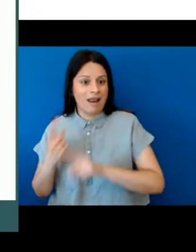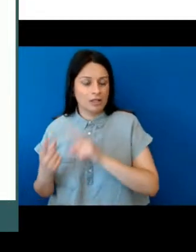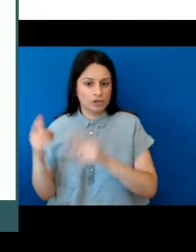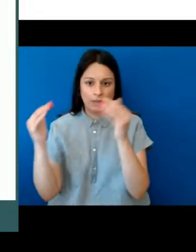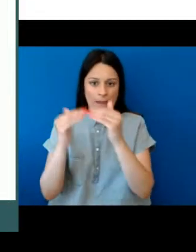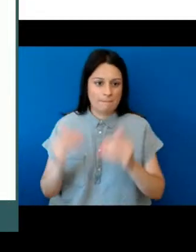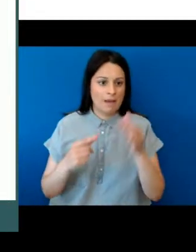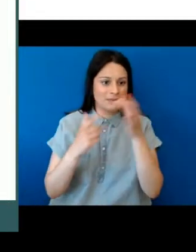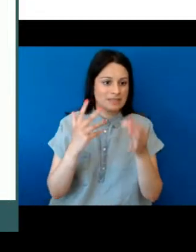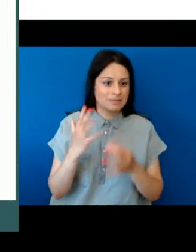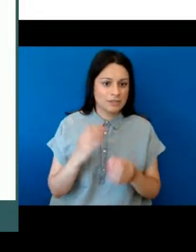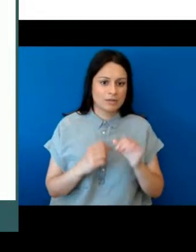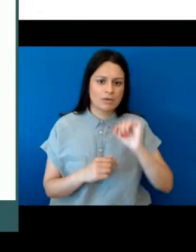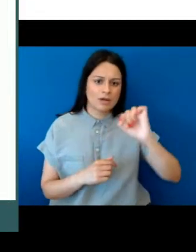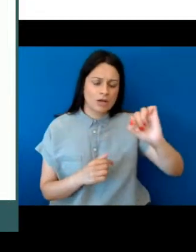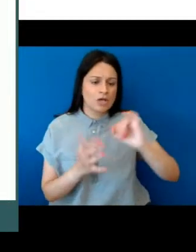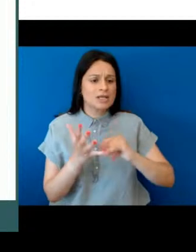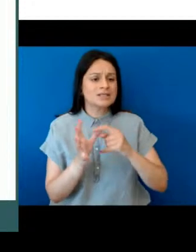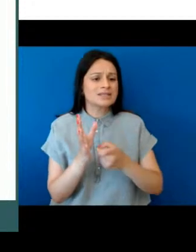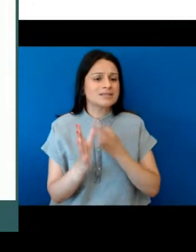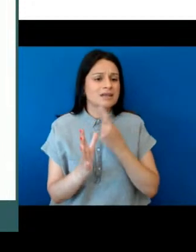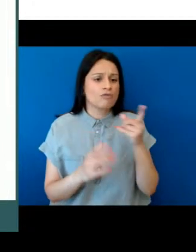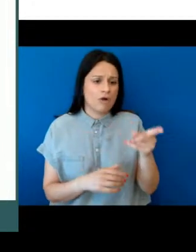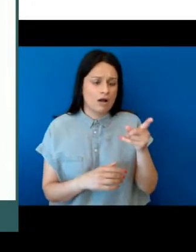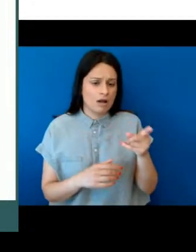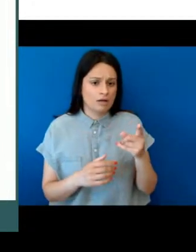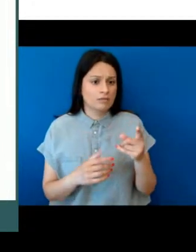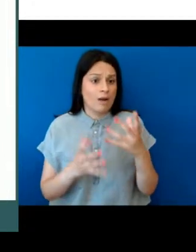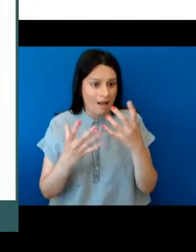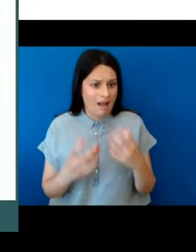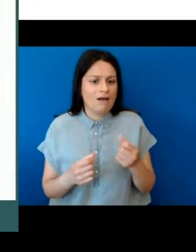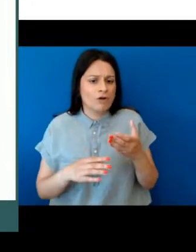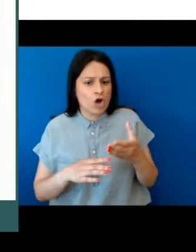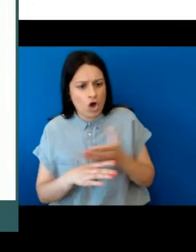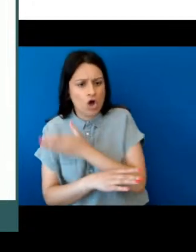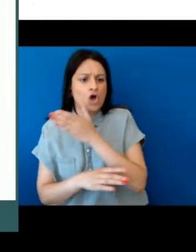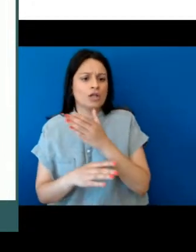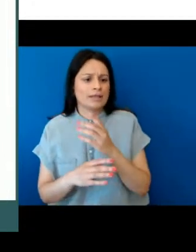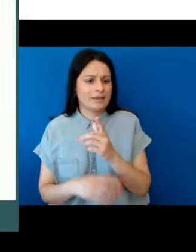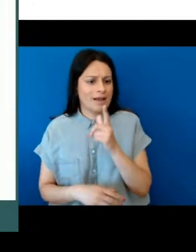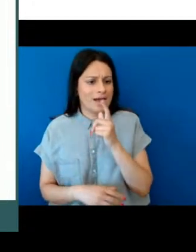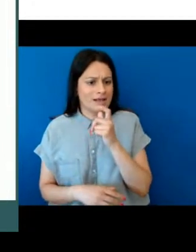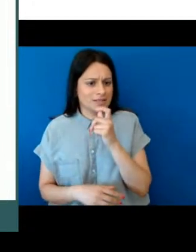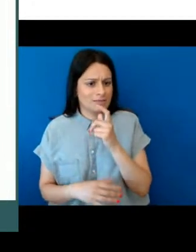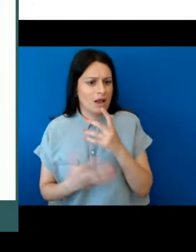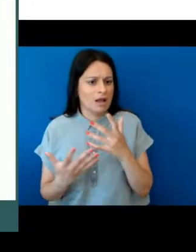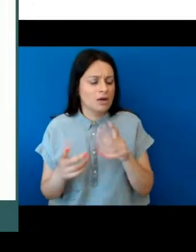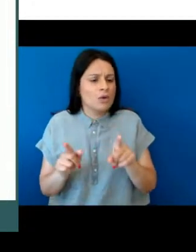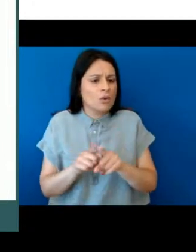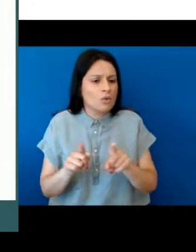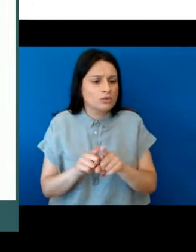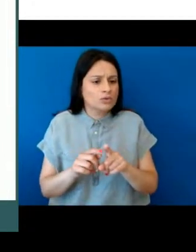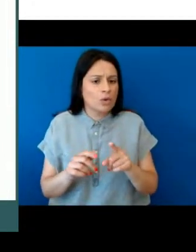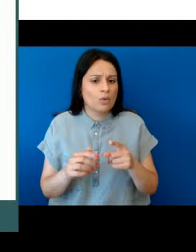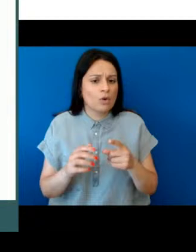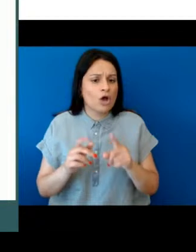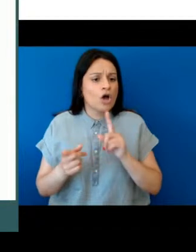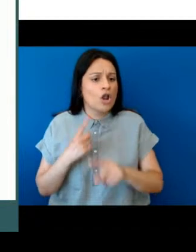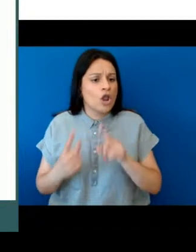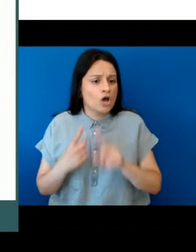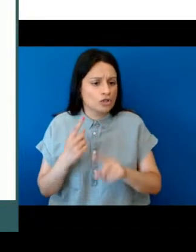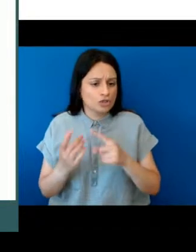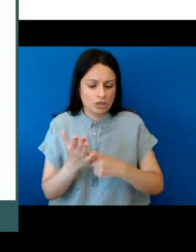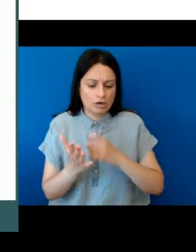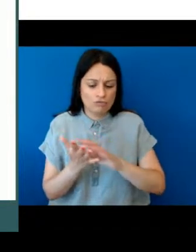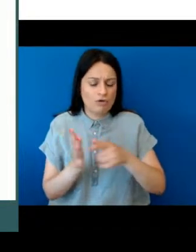Sarah, why am I calling her Shona? Early onset asthma, concordant asthma, and allergic rhinitis. And of course, treatable by